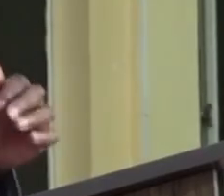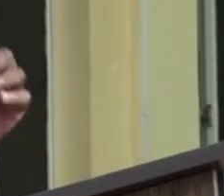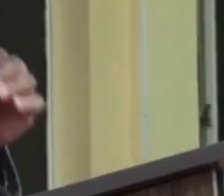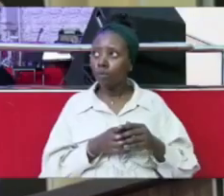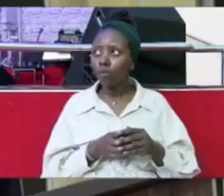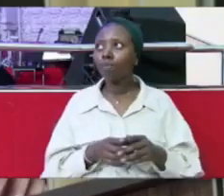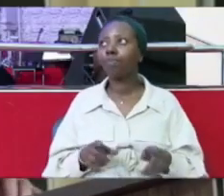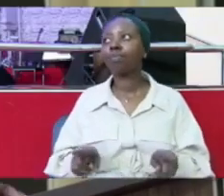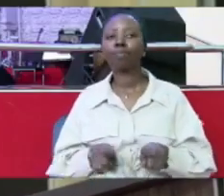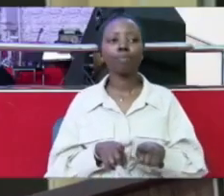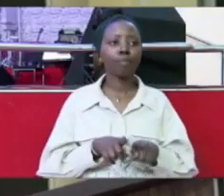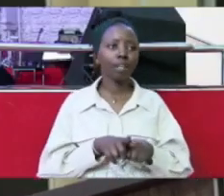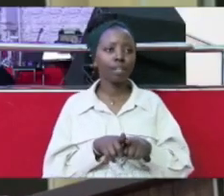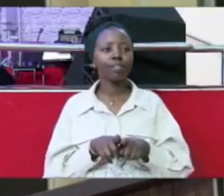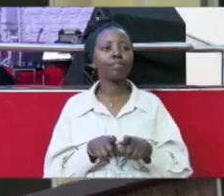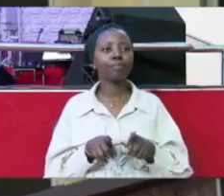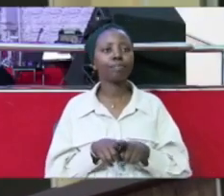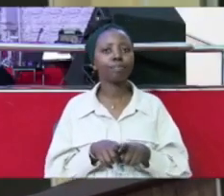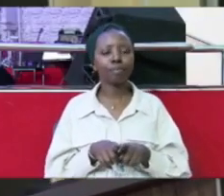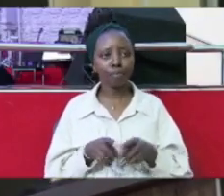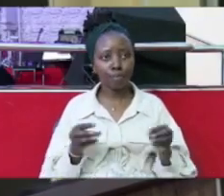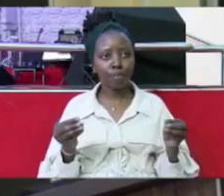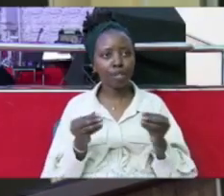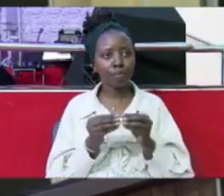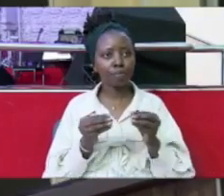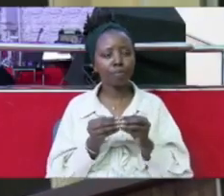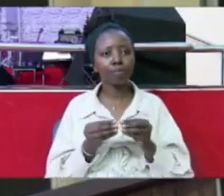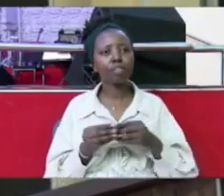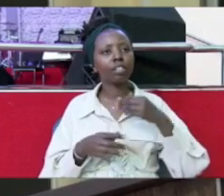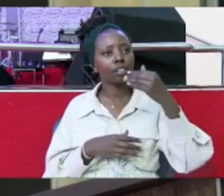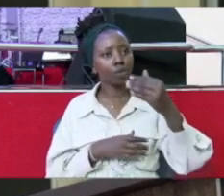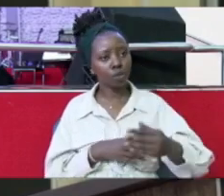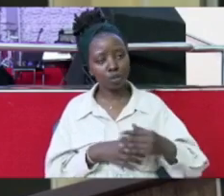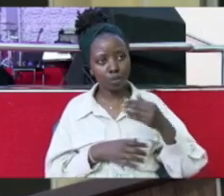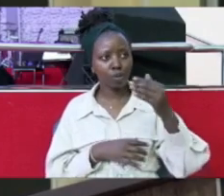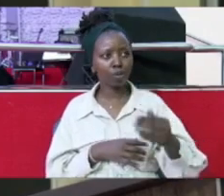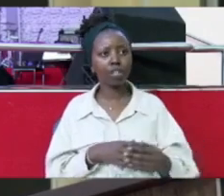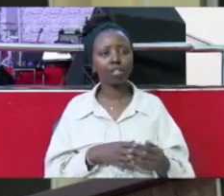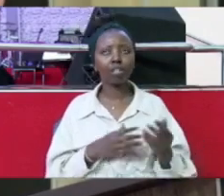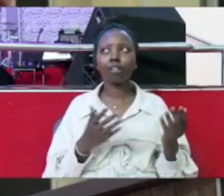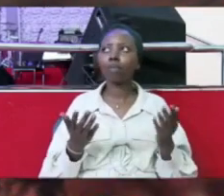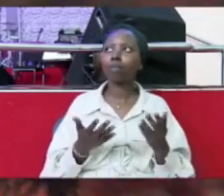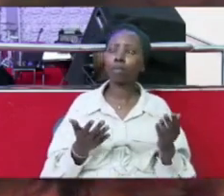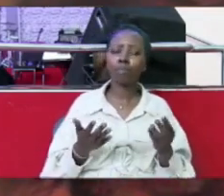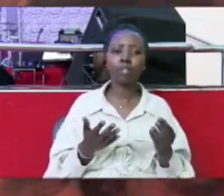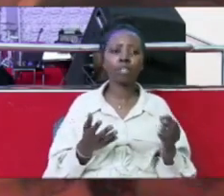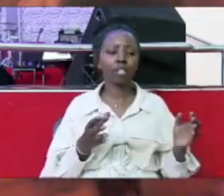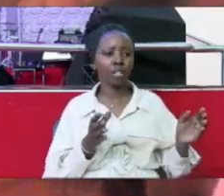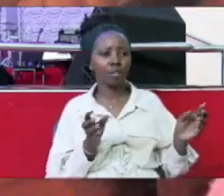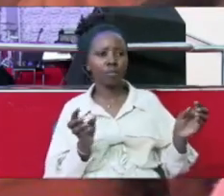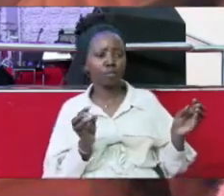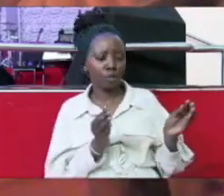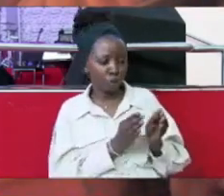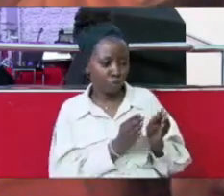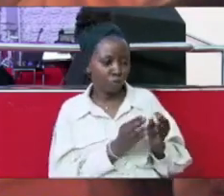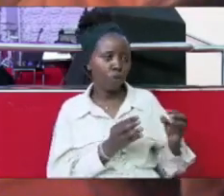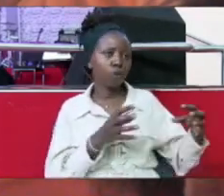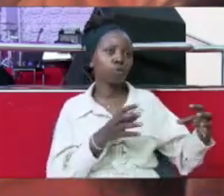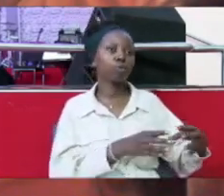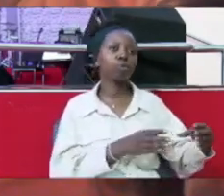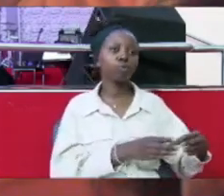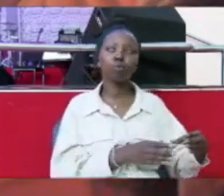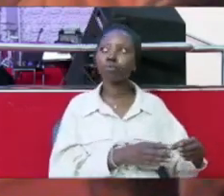Commit to regular gathering with fellow believers, ili tukue na mikutano na waumini wenzetu, whether it's weekly small groups, kama ni katika vikundi dogo